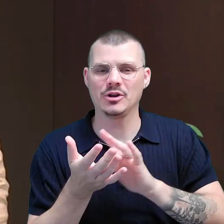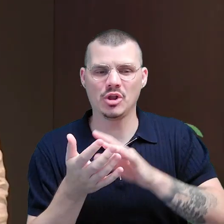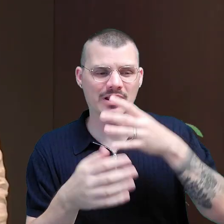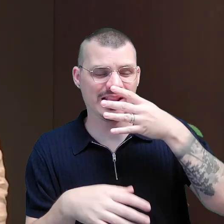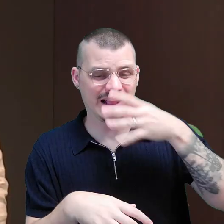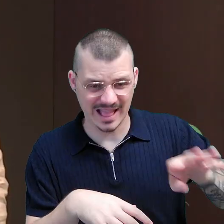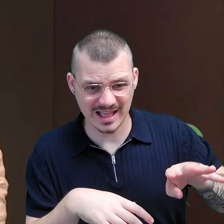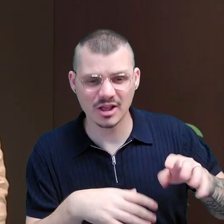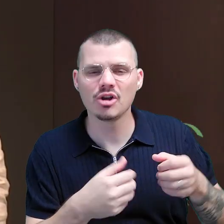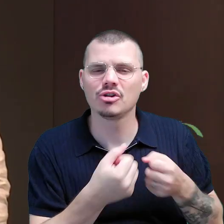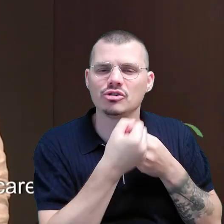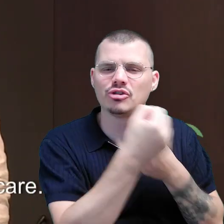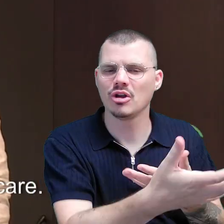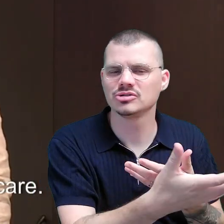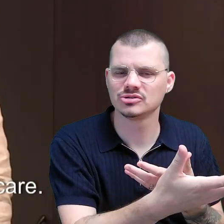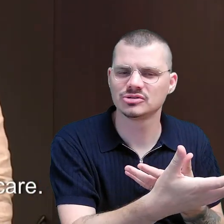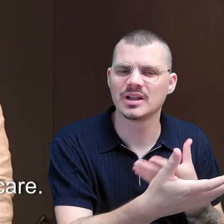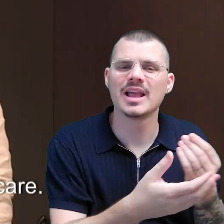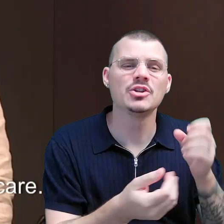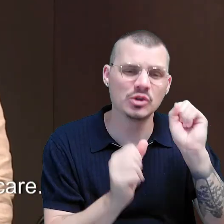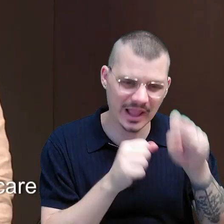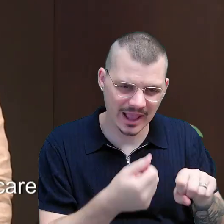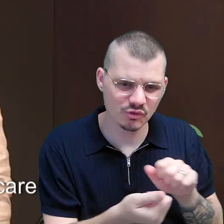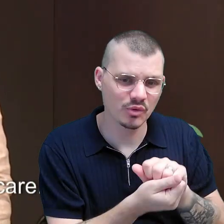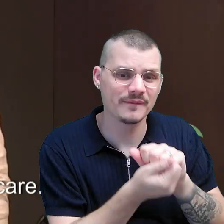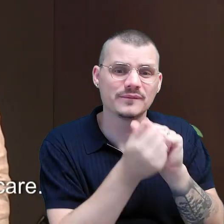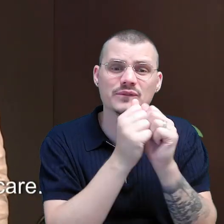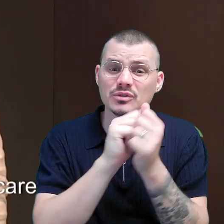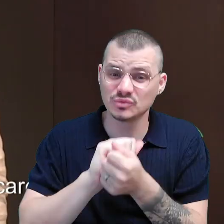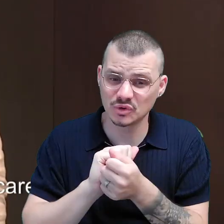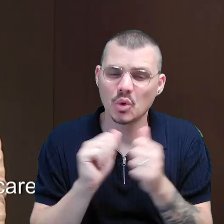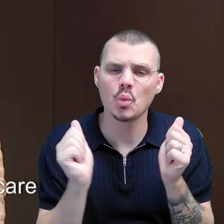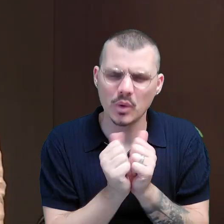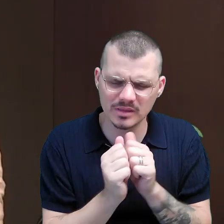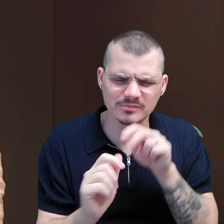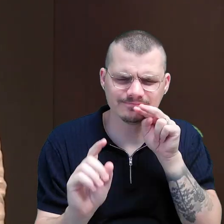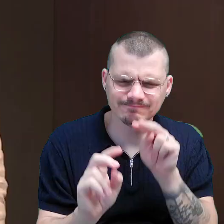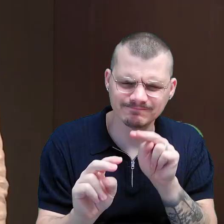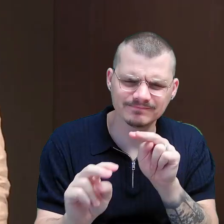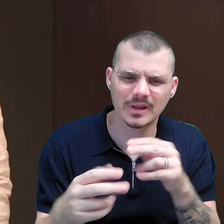neglect and can be reversed with diligent health care.